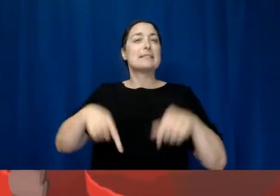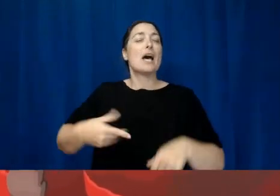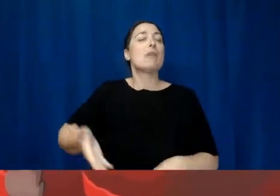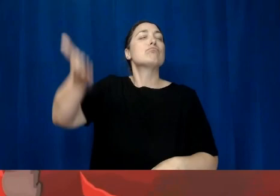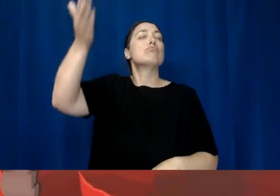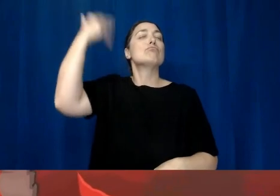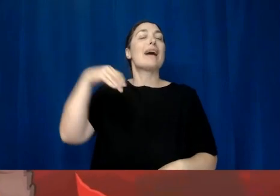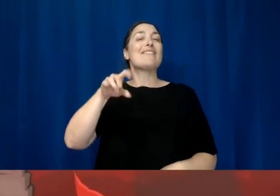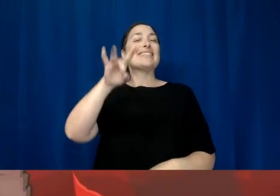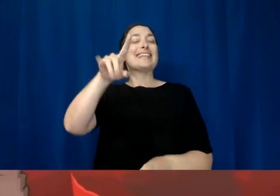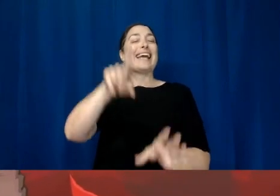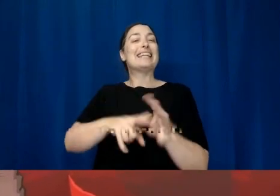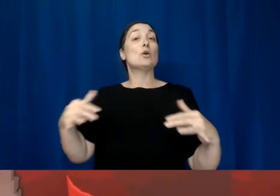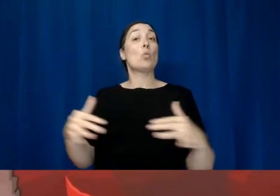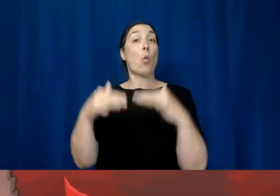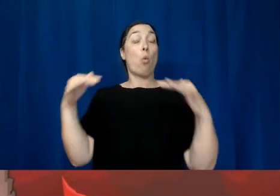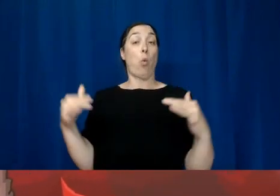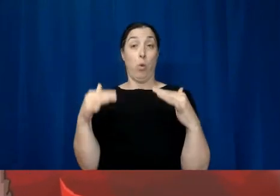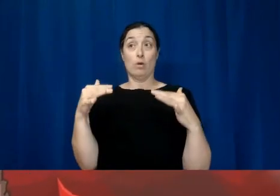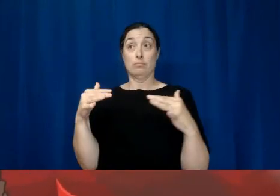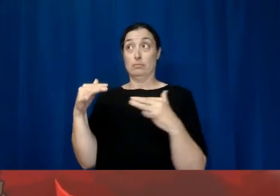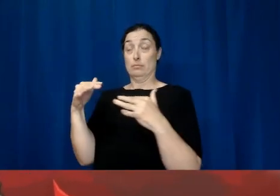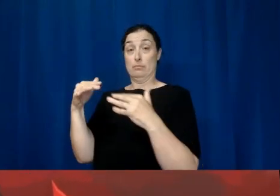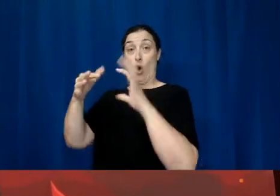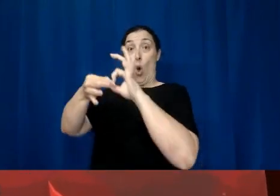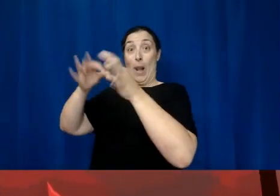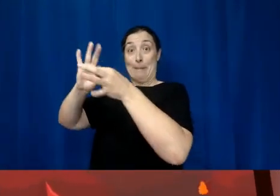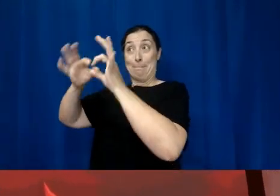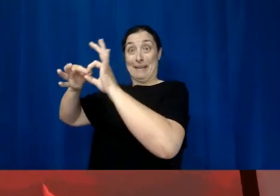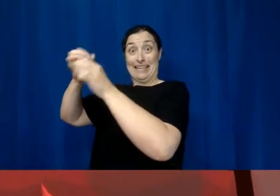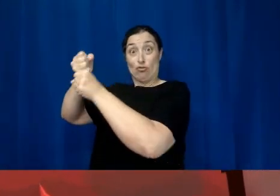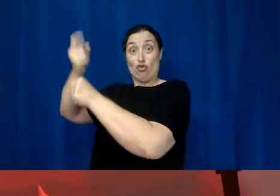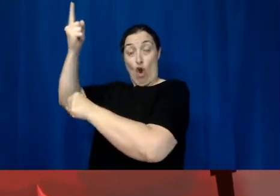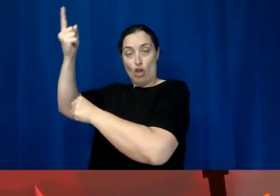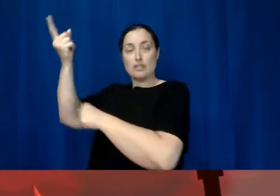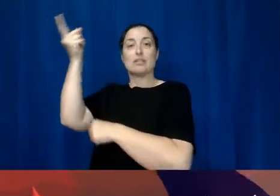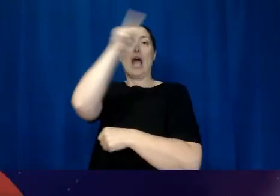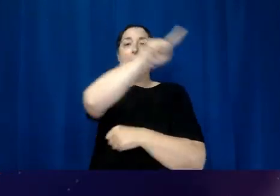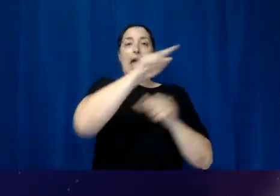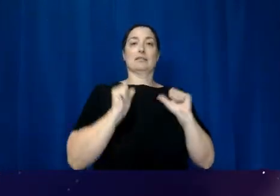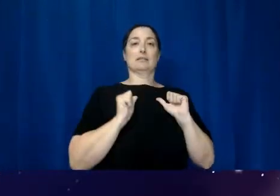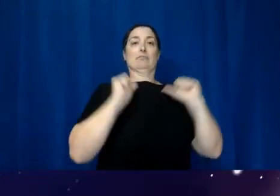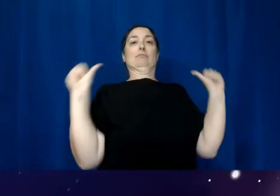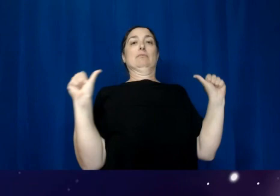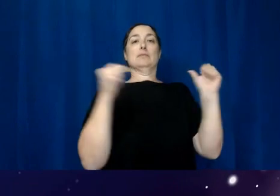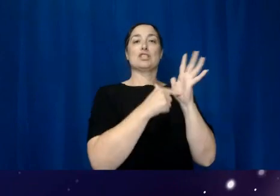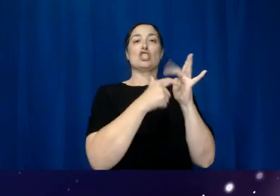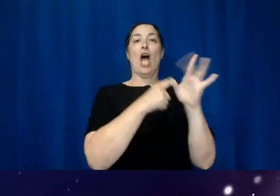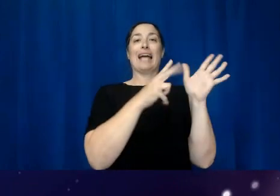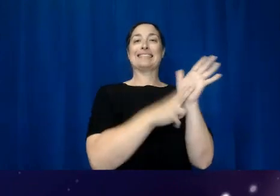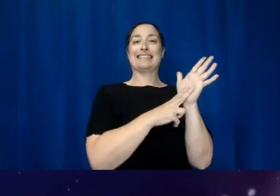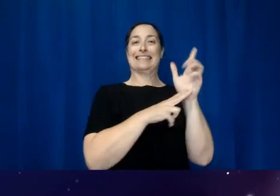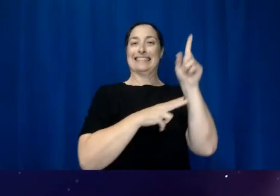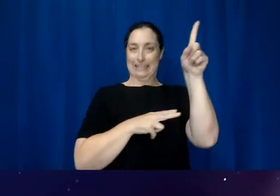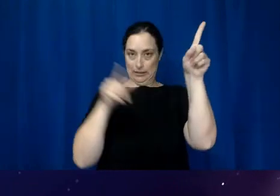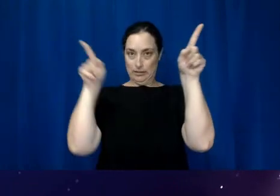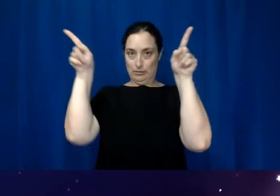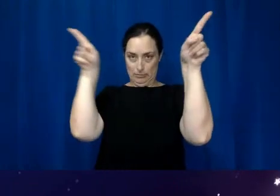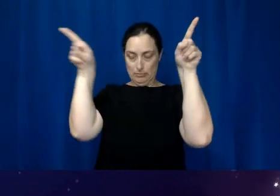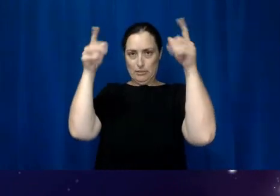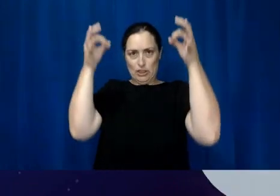10-year war between the Olympian gods and the Titans, an older generation of gods, to decide who would control the